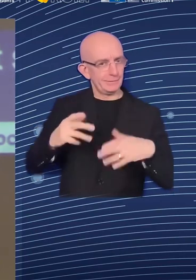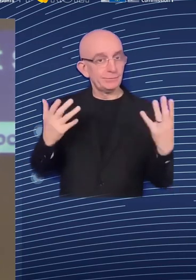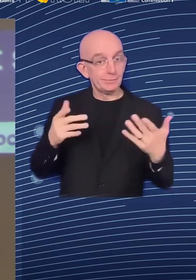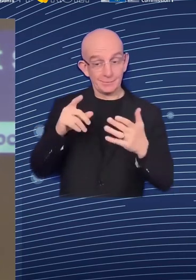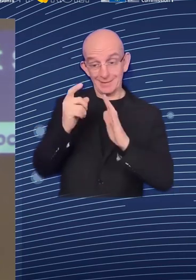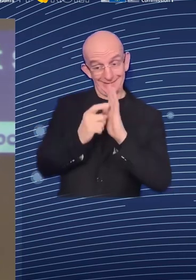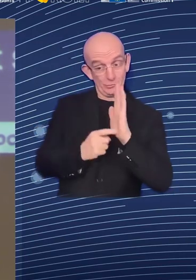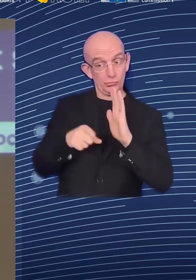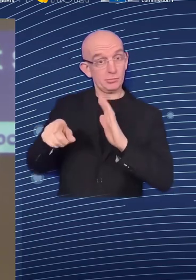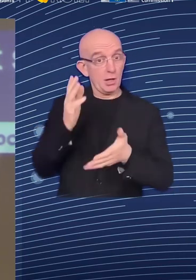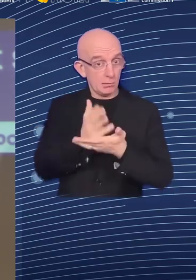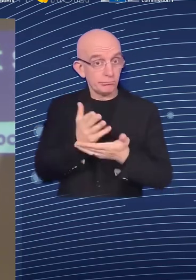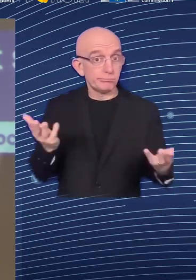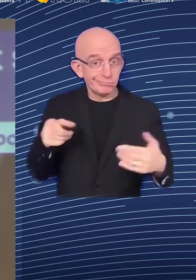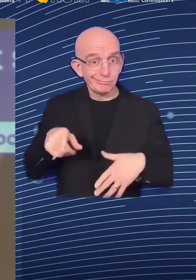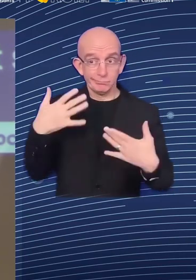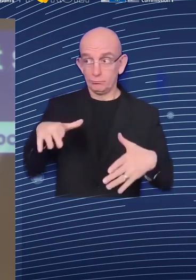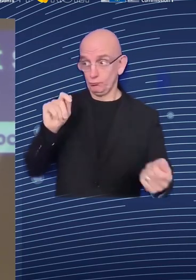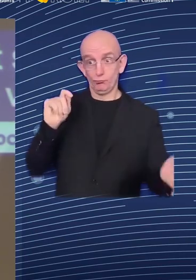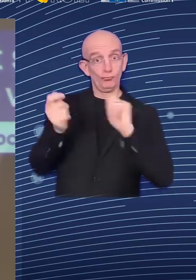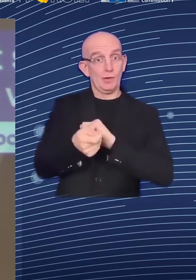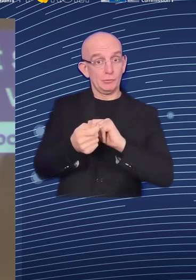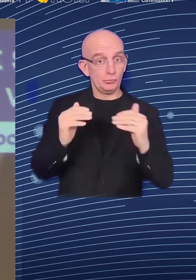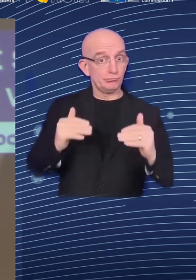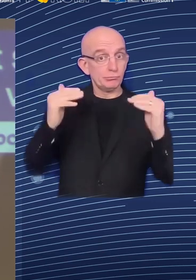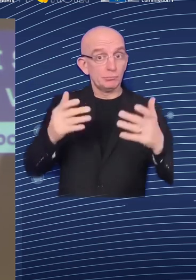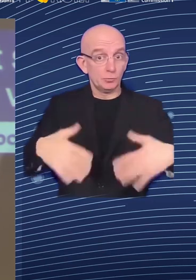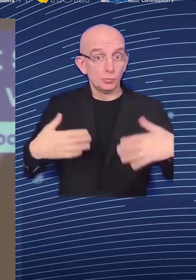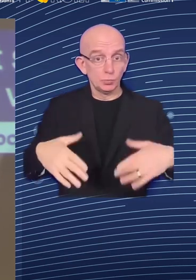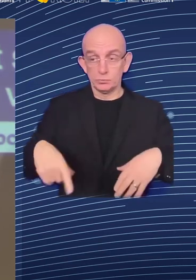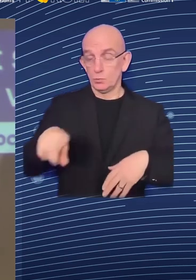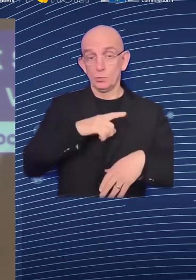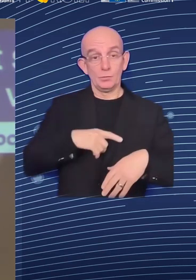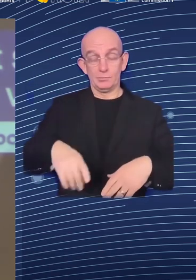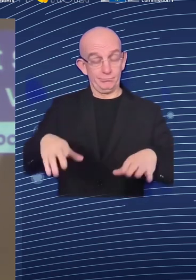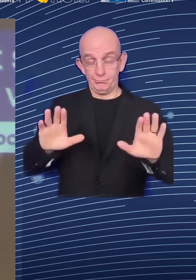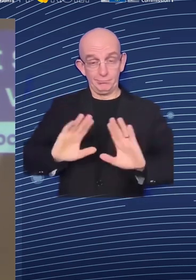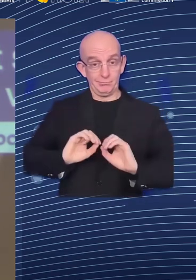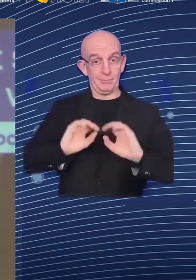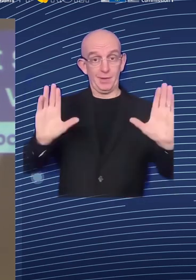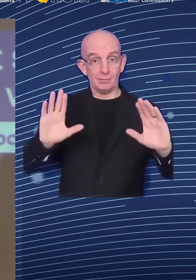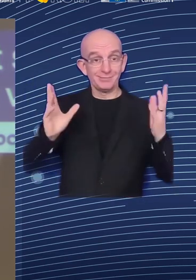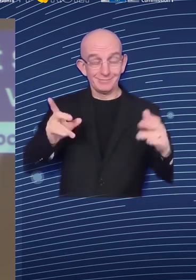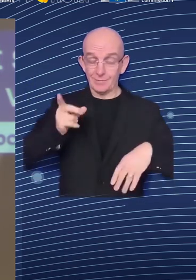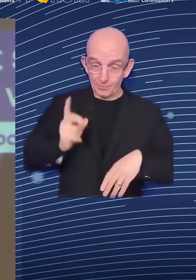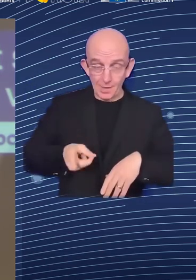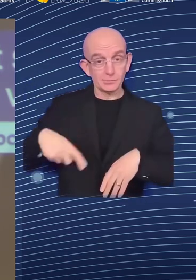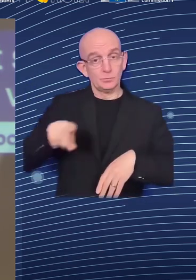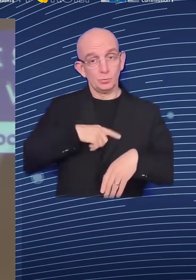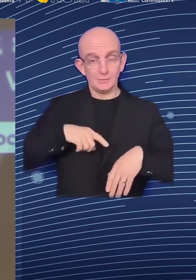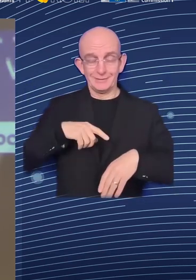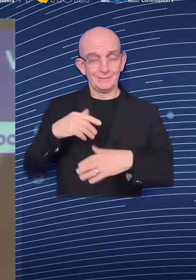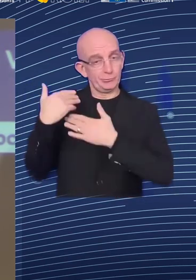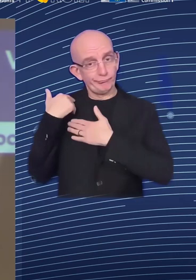it requires a lot of work for our developers to improve